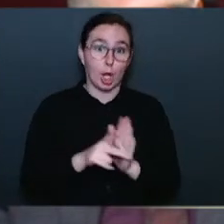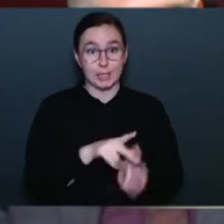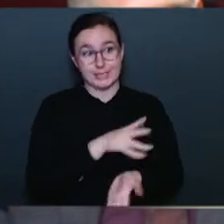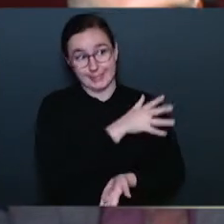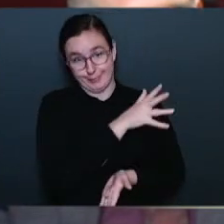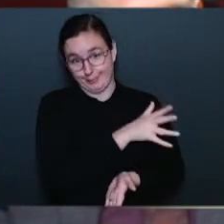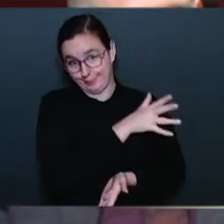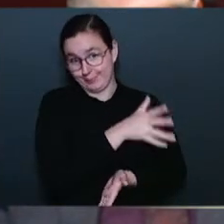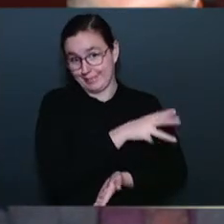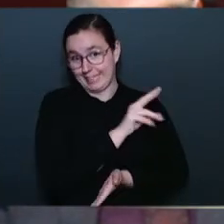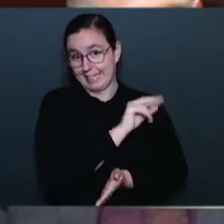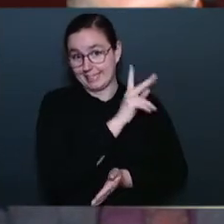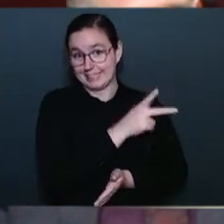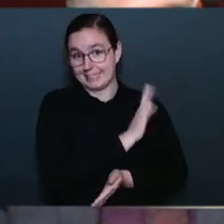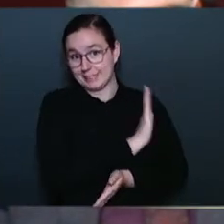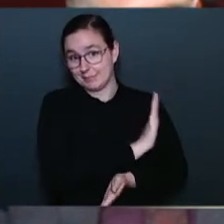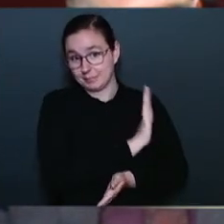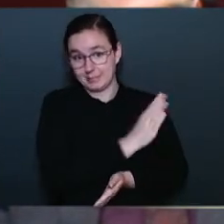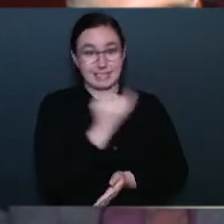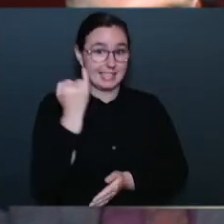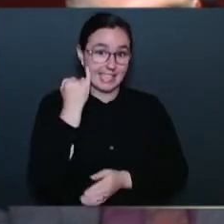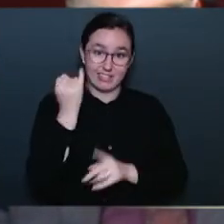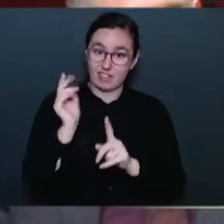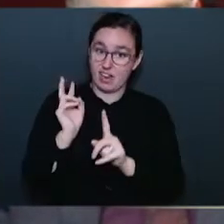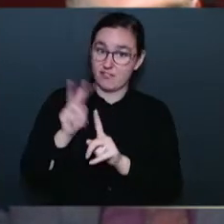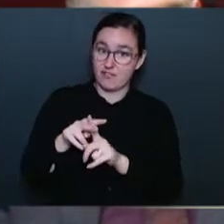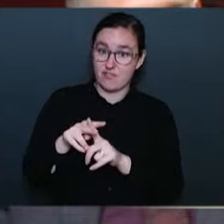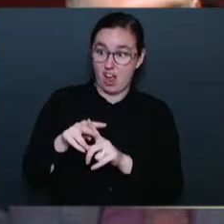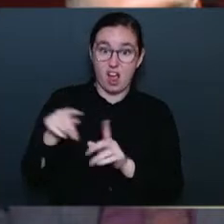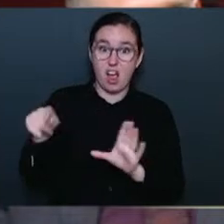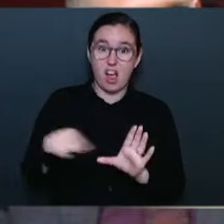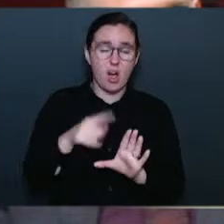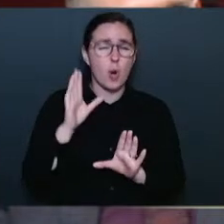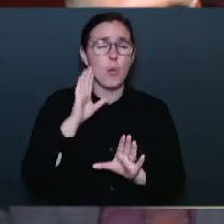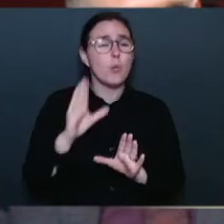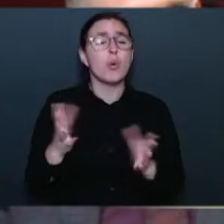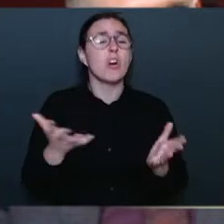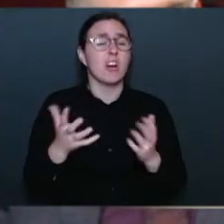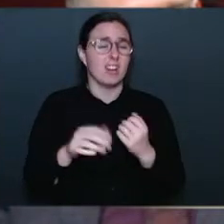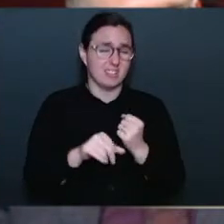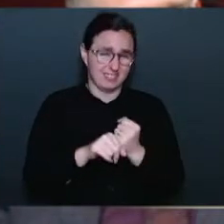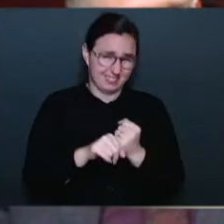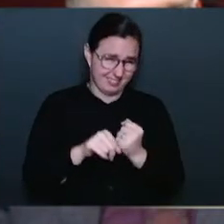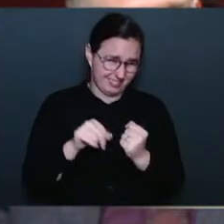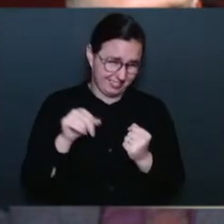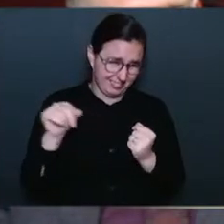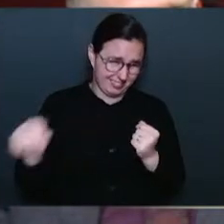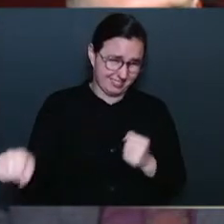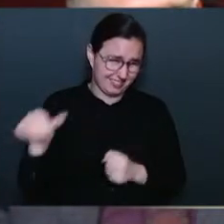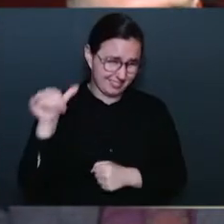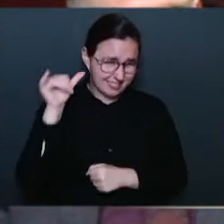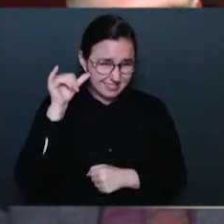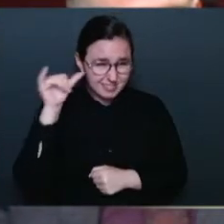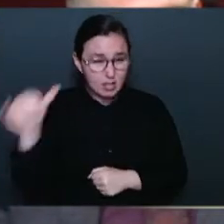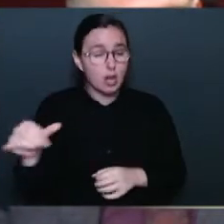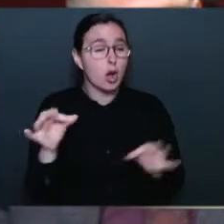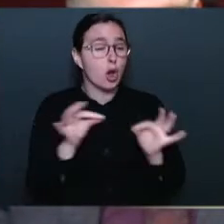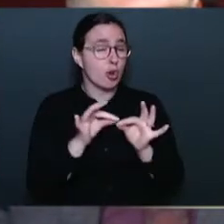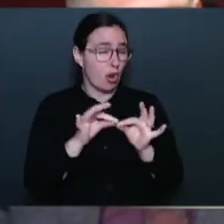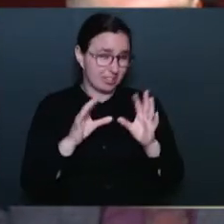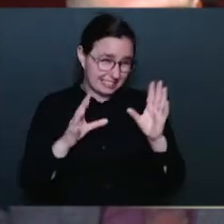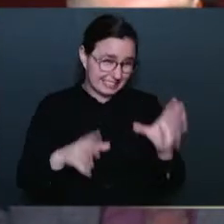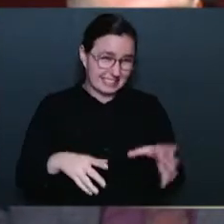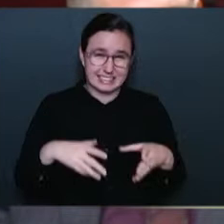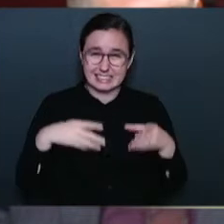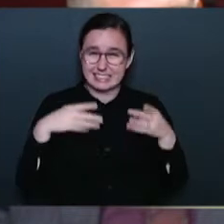huge delays and cost overruns but Mr Speaker the NDP already did a pilot in Alberta so they know this it failed but Gil McGowan must be pretty